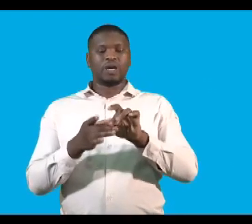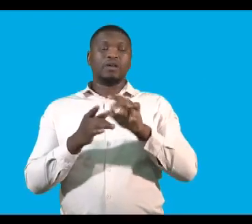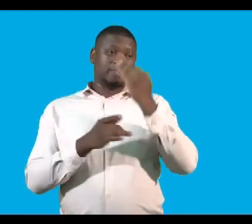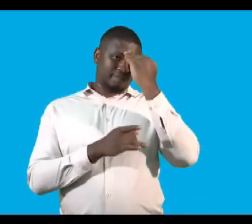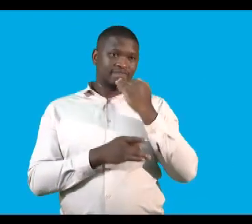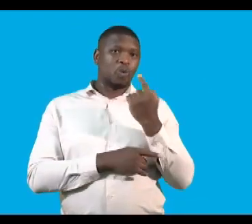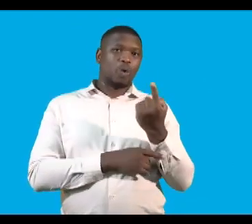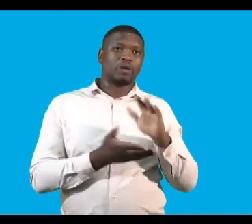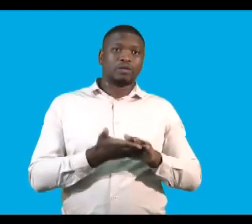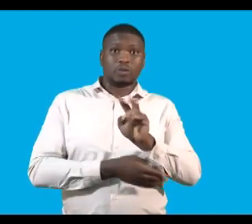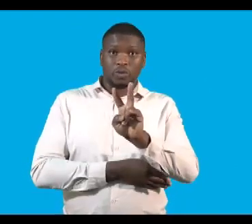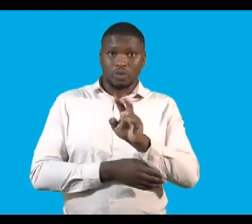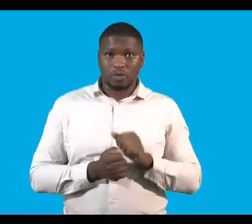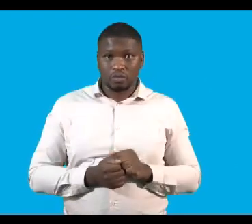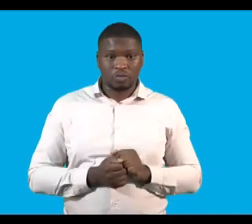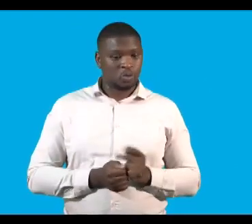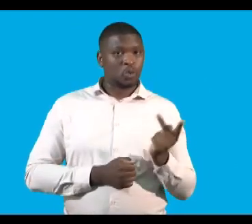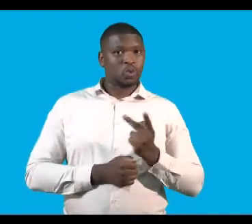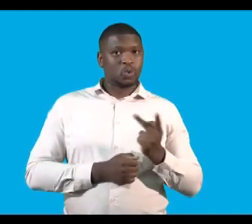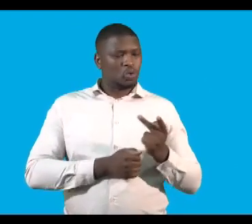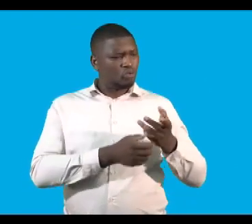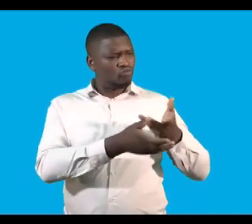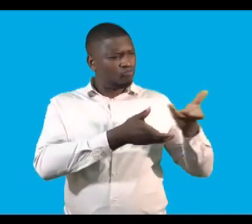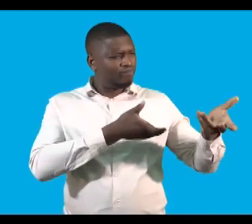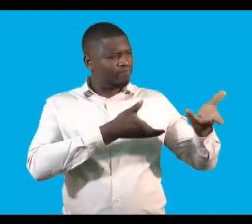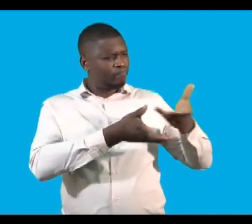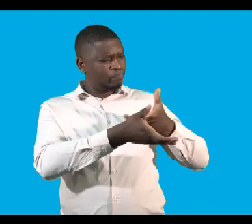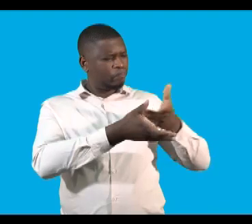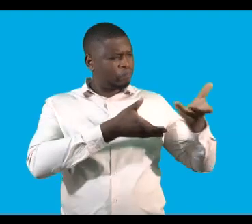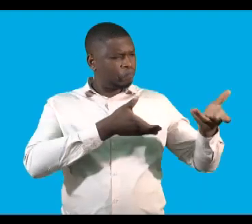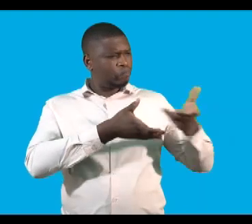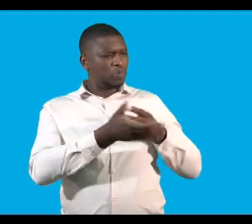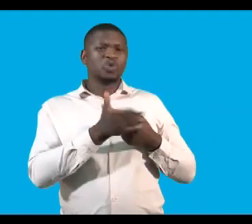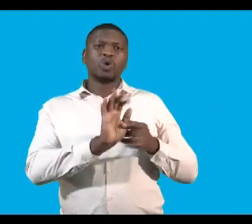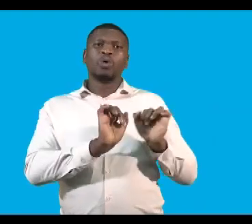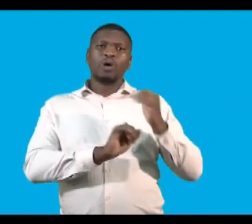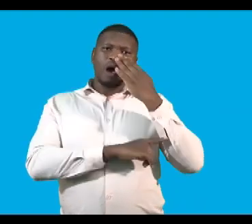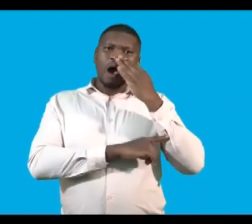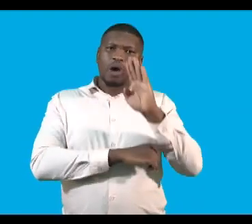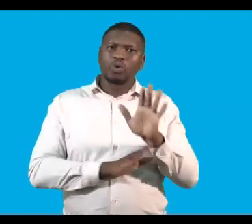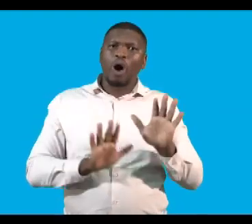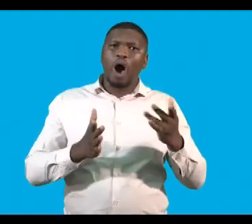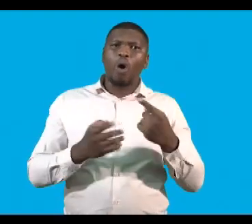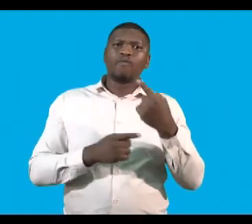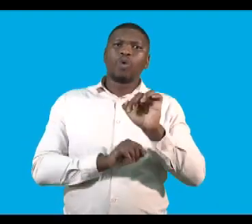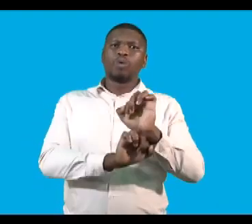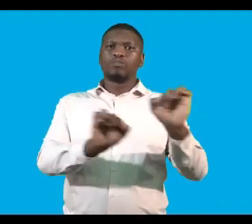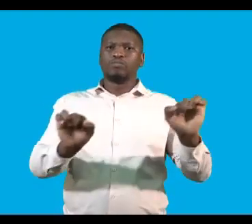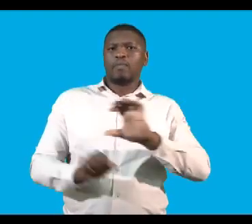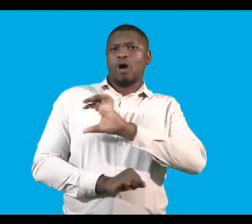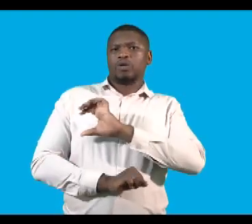frame 2. How does the dialogue reflect the 2 characters' attitude towards their